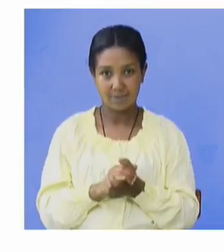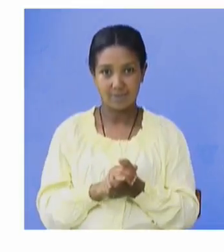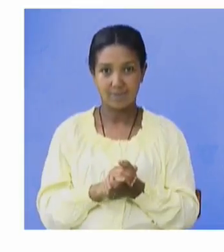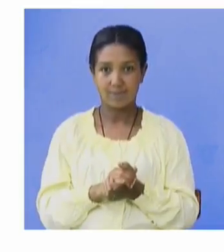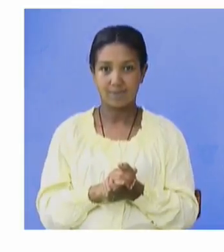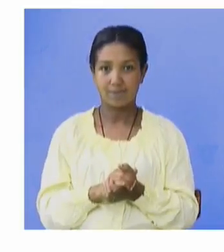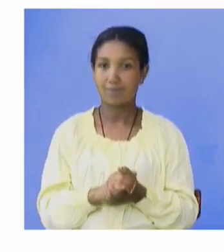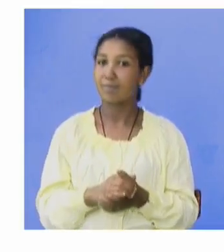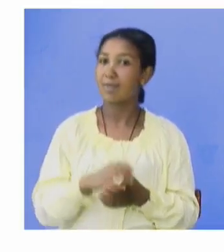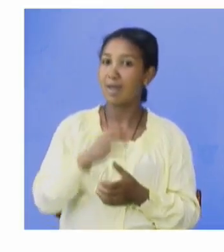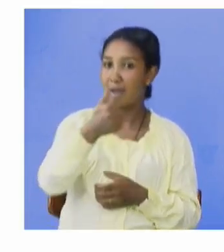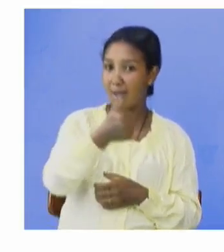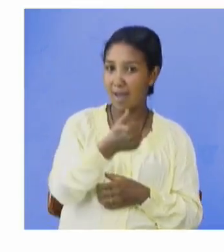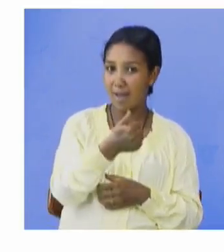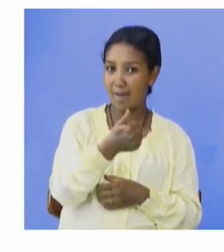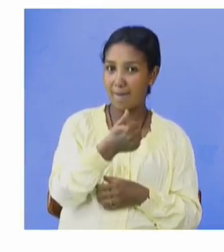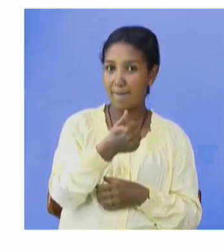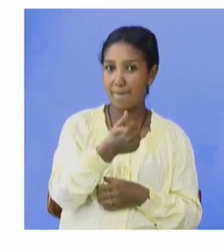A,